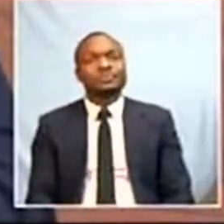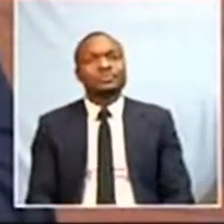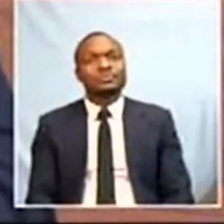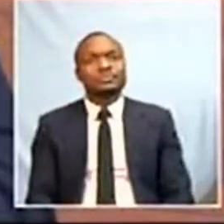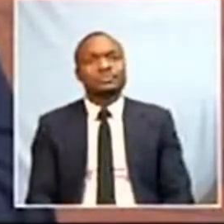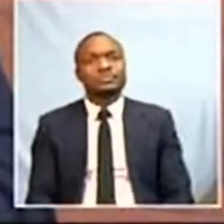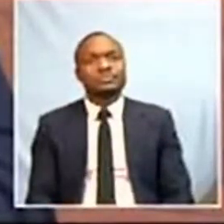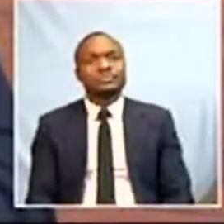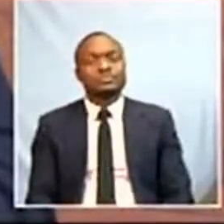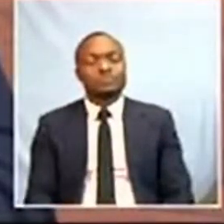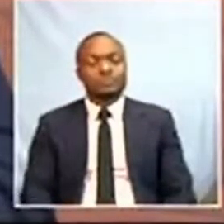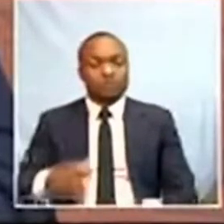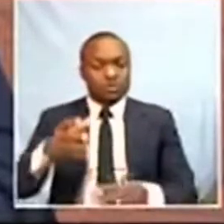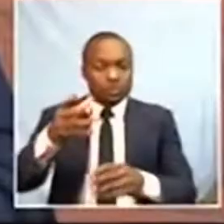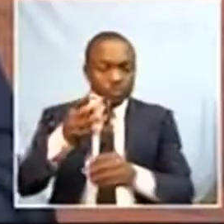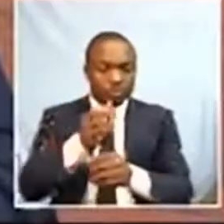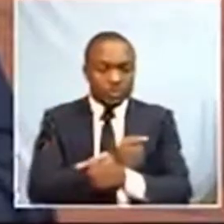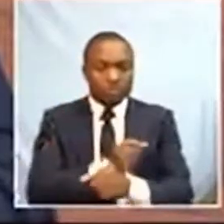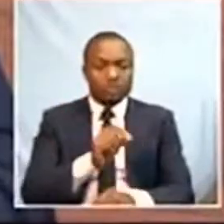who got